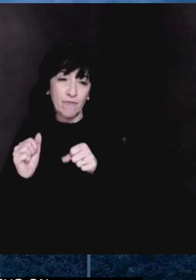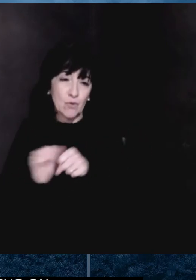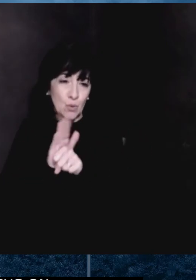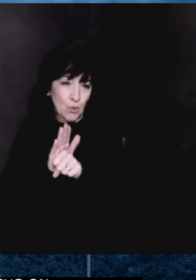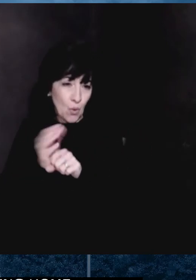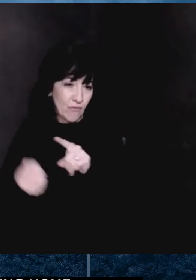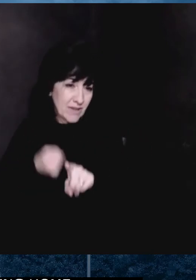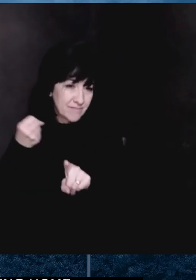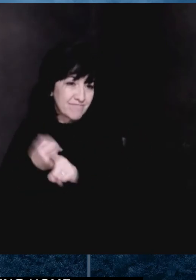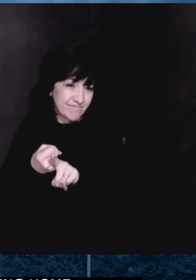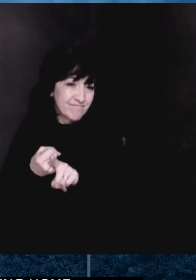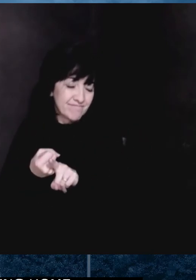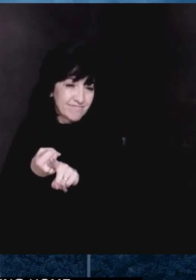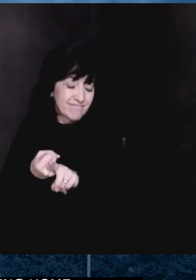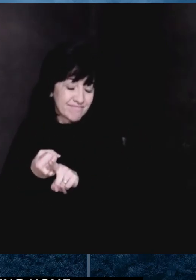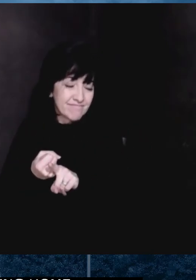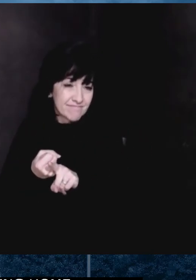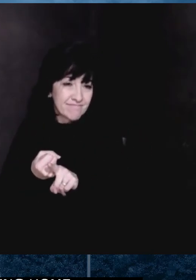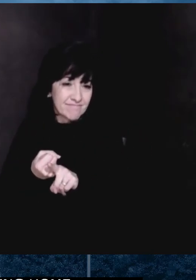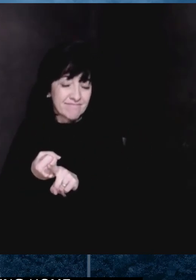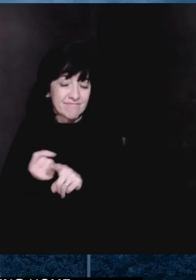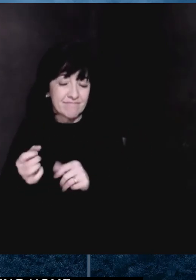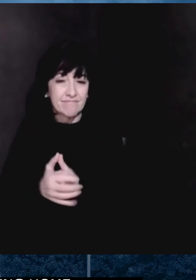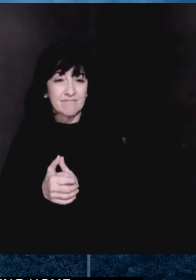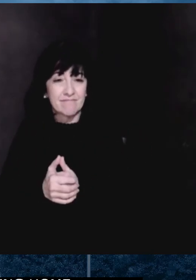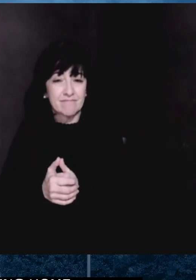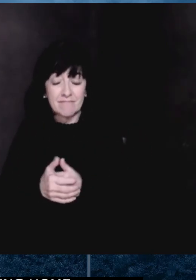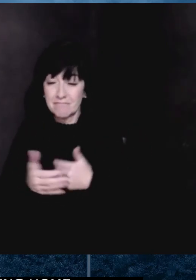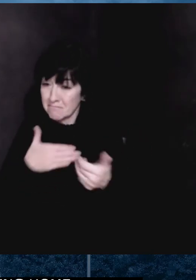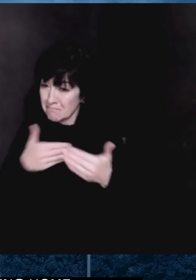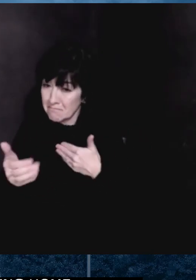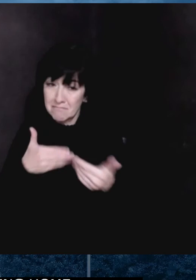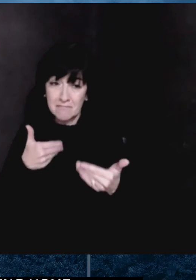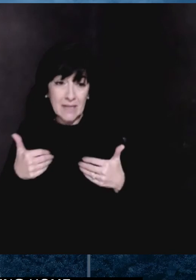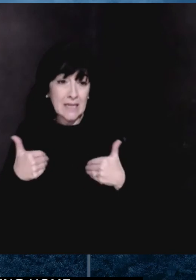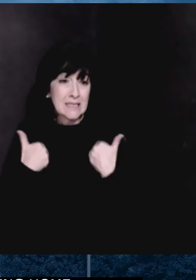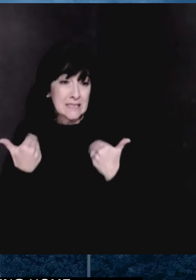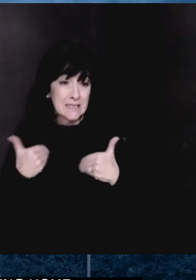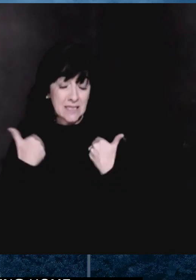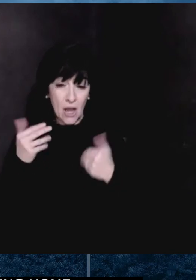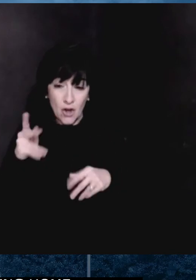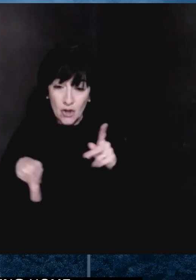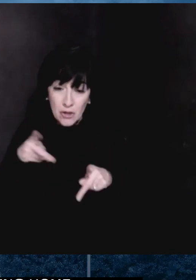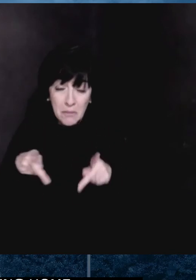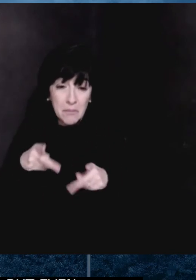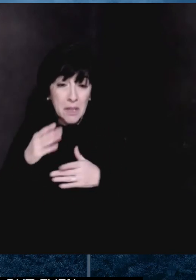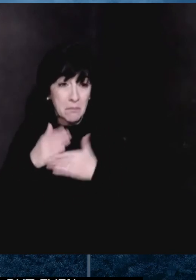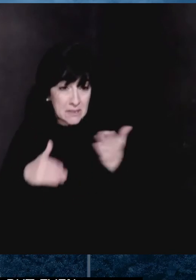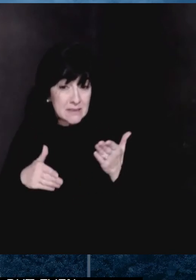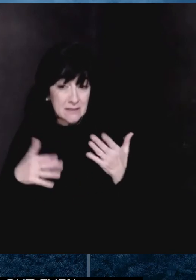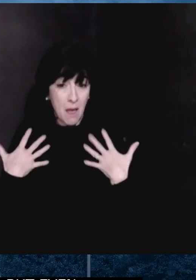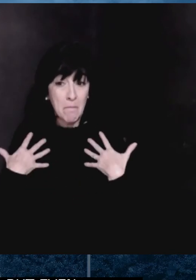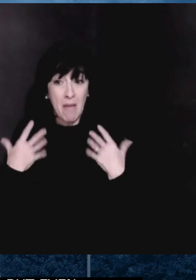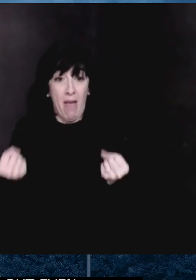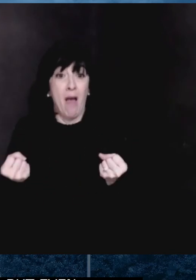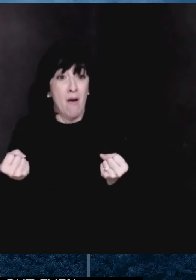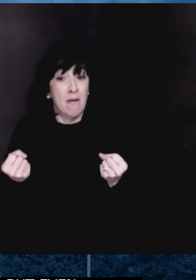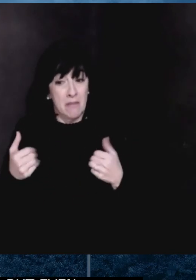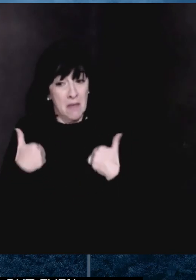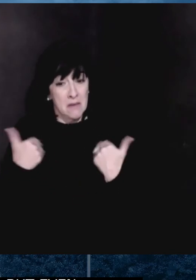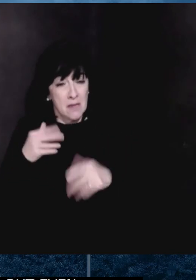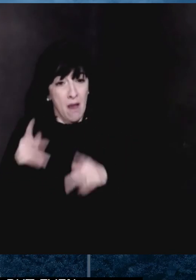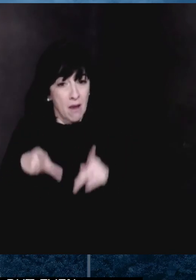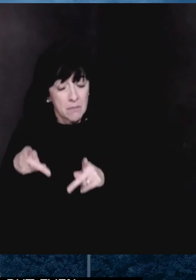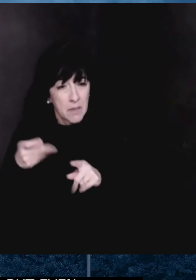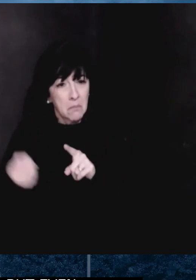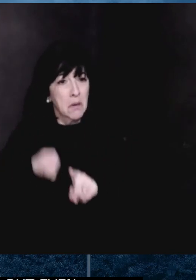population. But, you know, even younger people and those that are healthy are at risk for a serious case